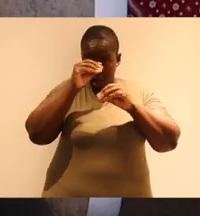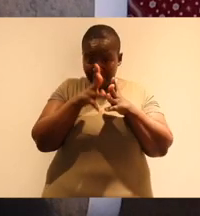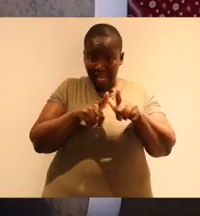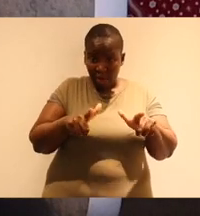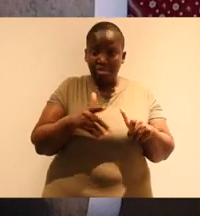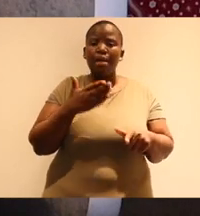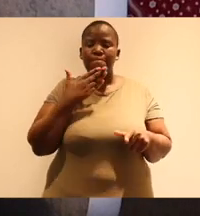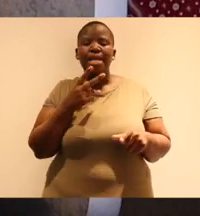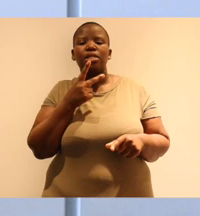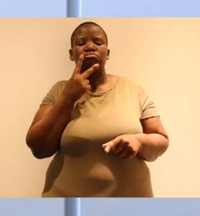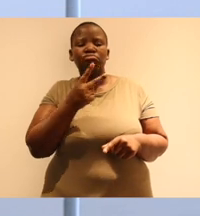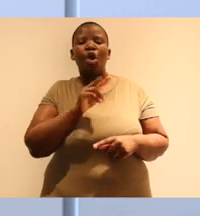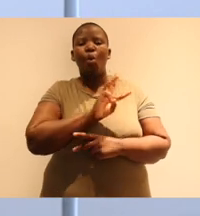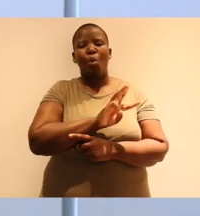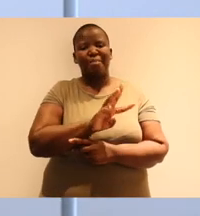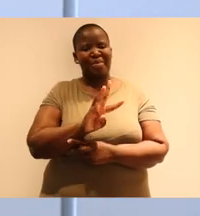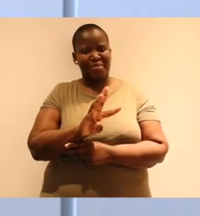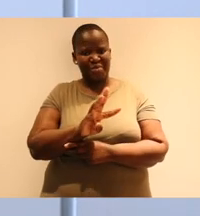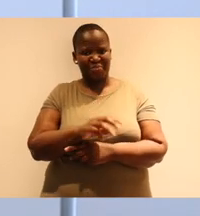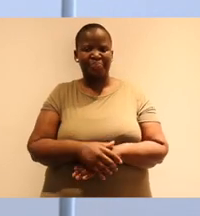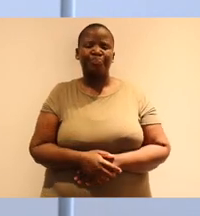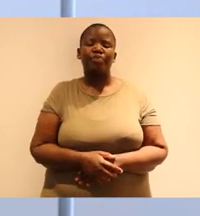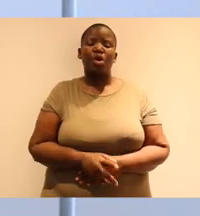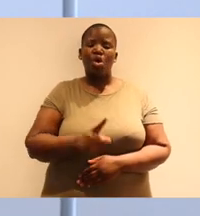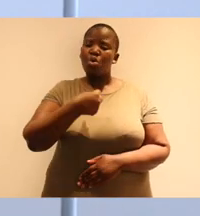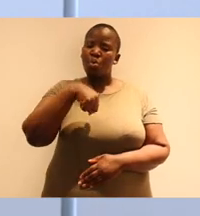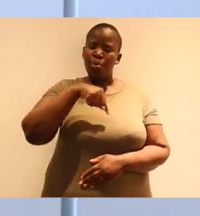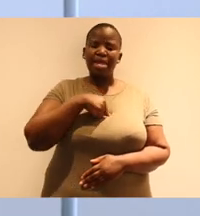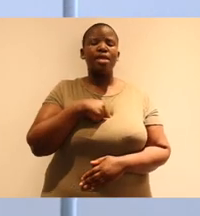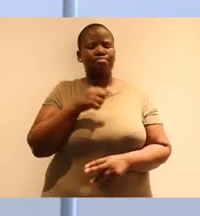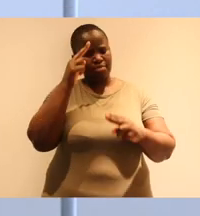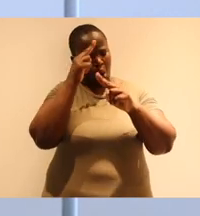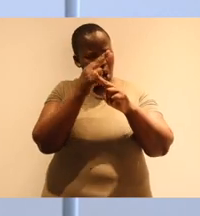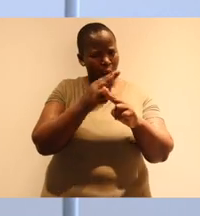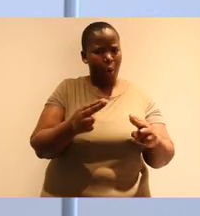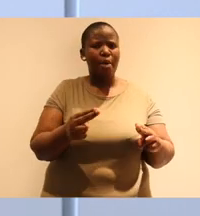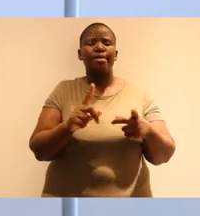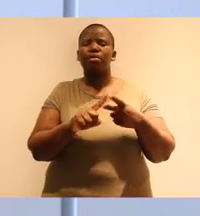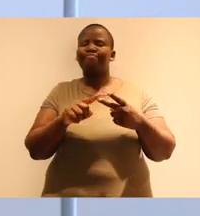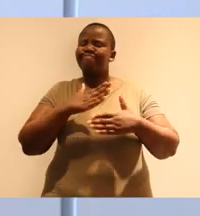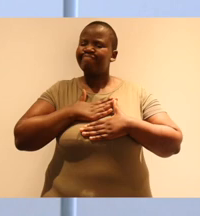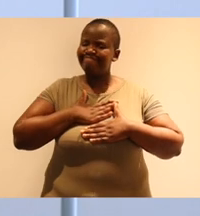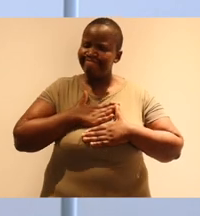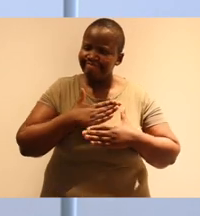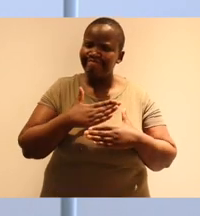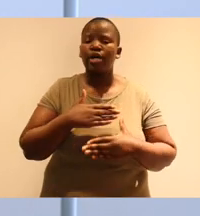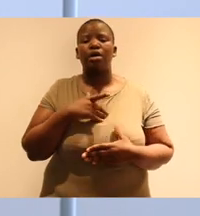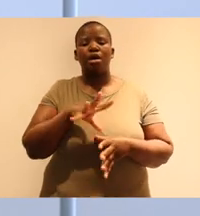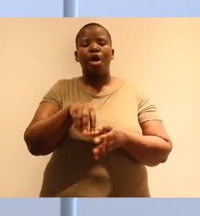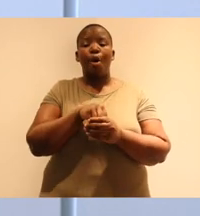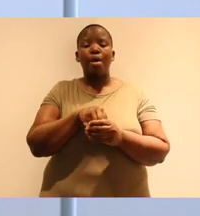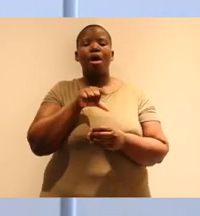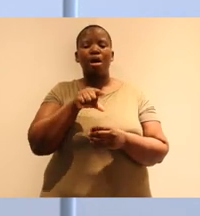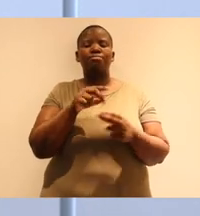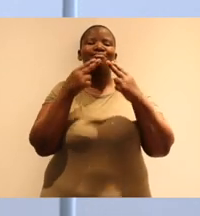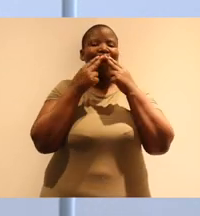visit our website. We are honored and privileged to be part of